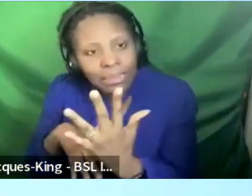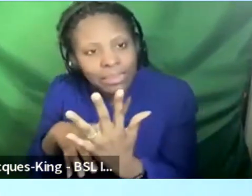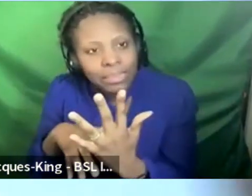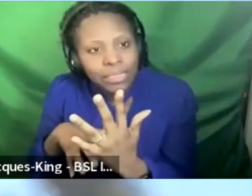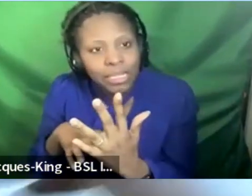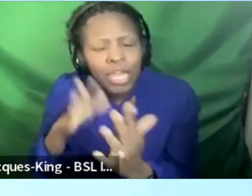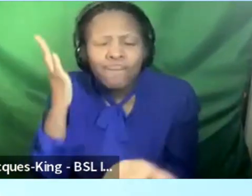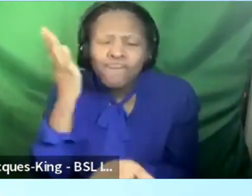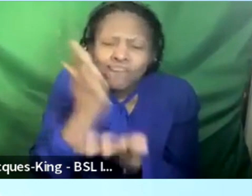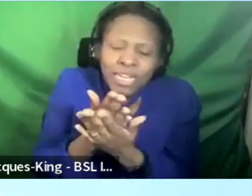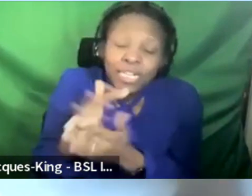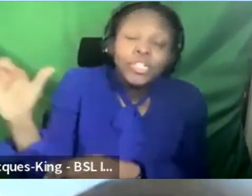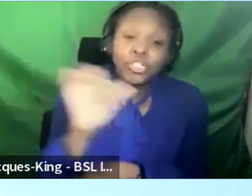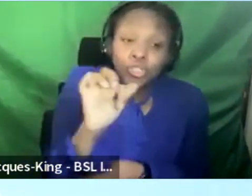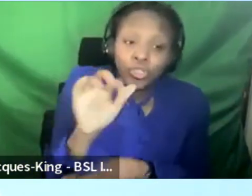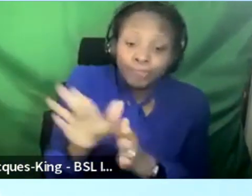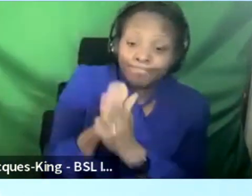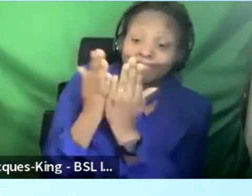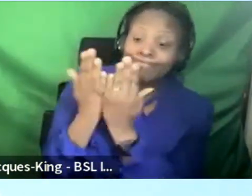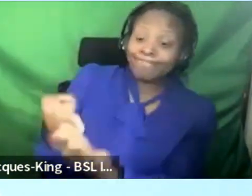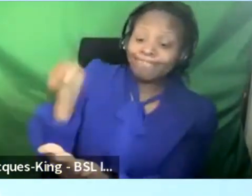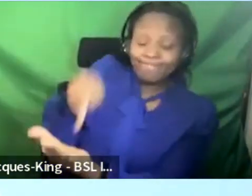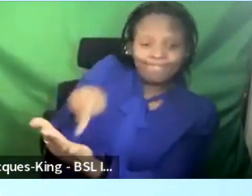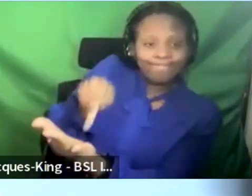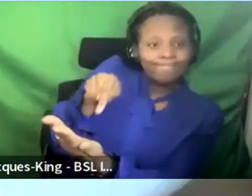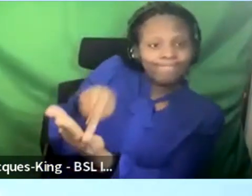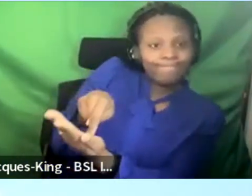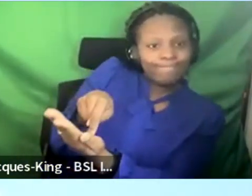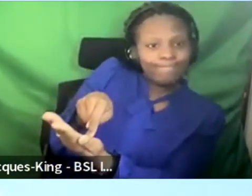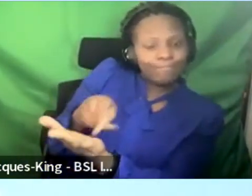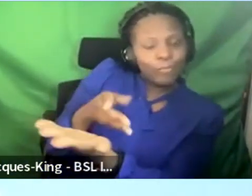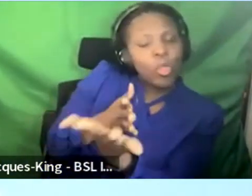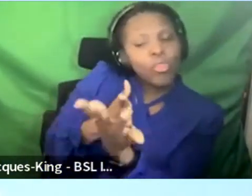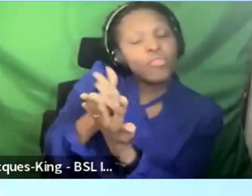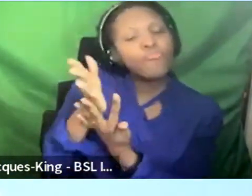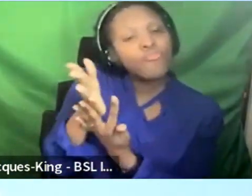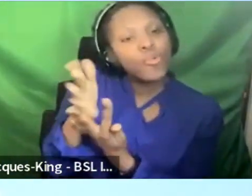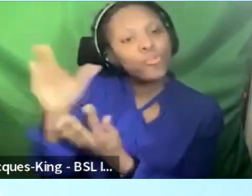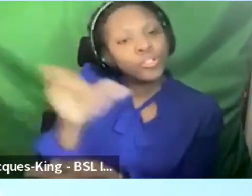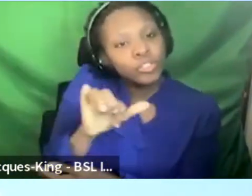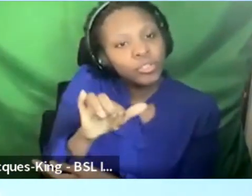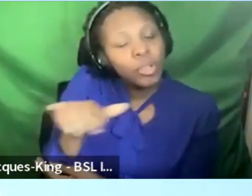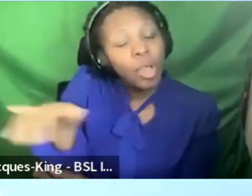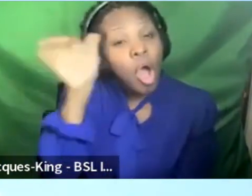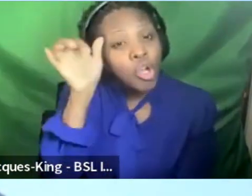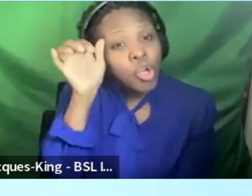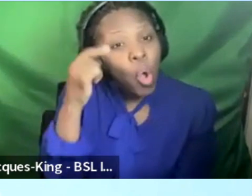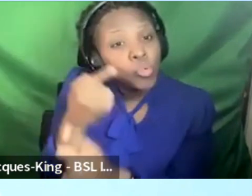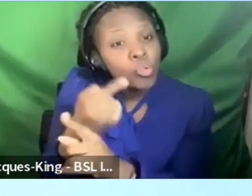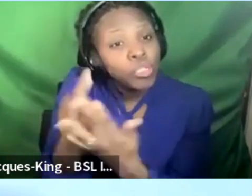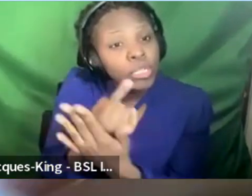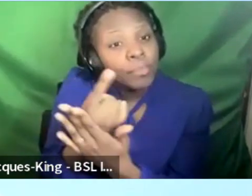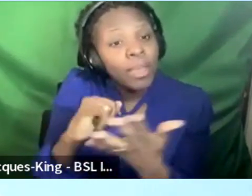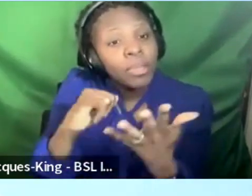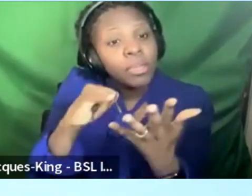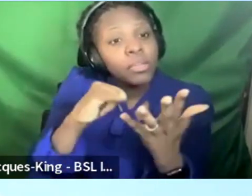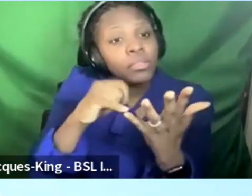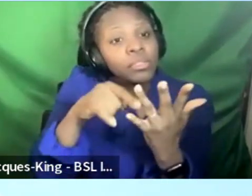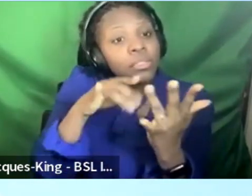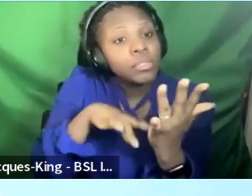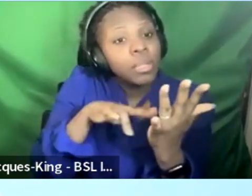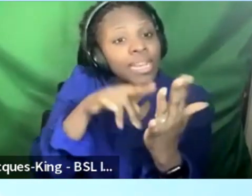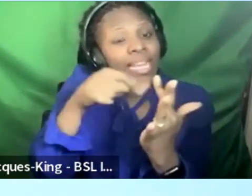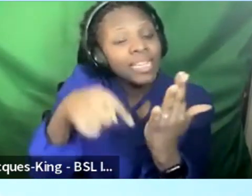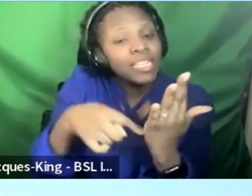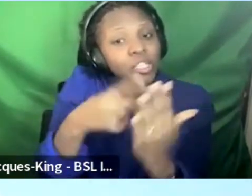been reading, because I've said so many times, go to the text, and really, we should have been, okay, let's go for